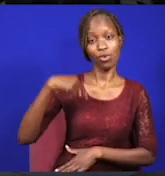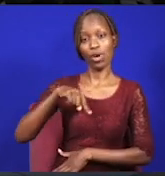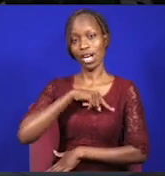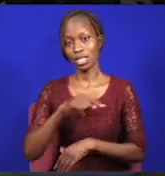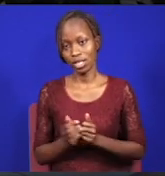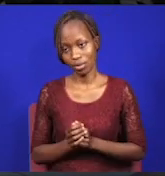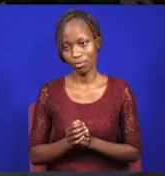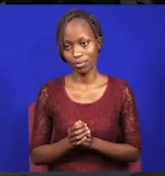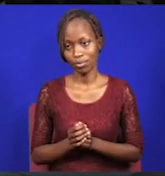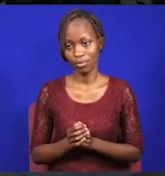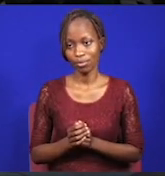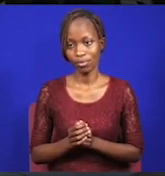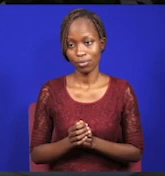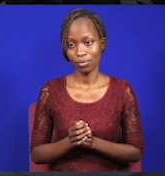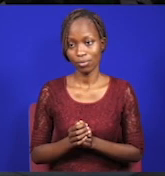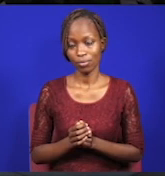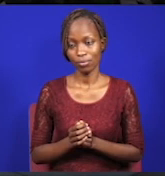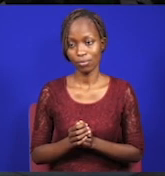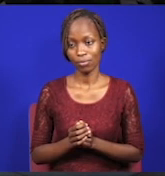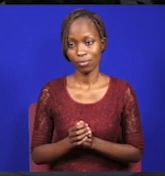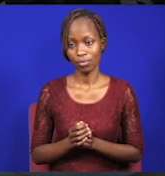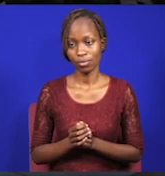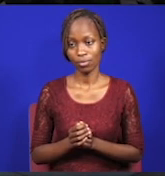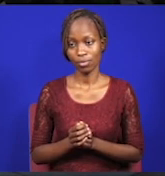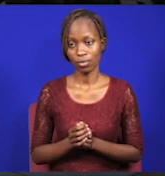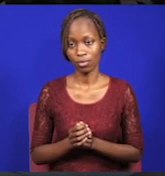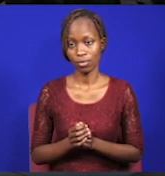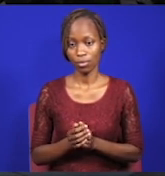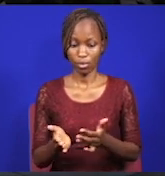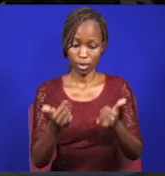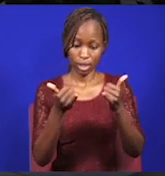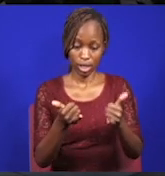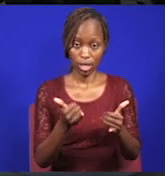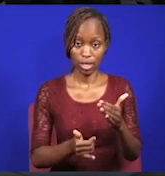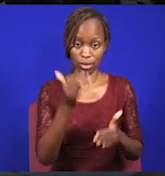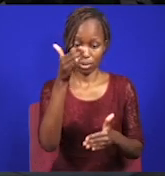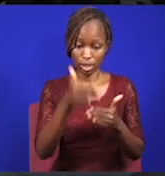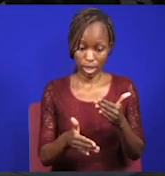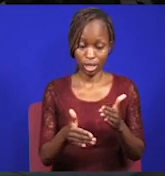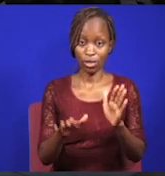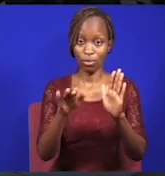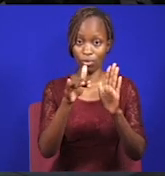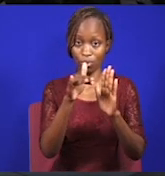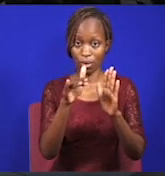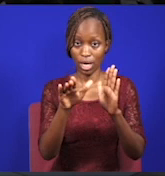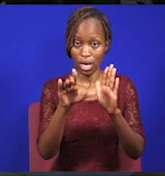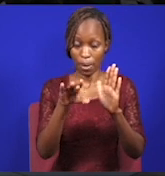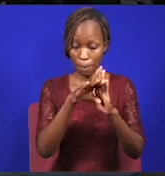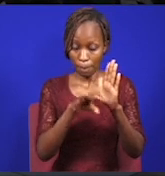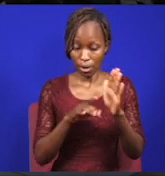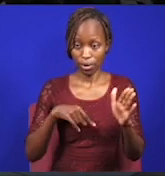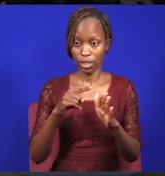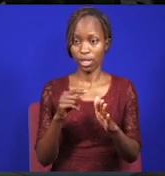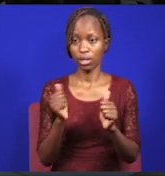that. We have come to the end of our session, and I can't tell which contestant